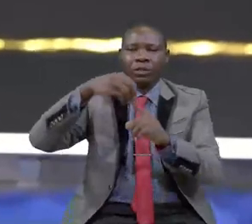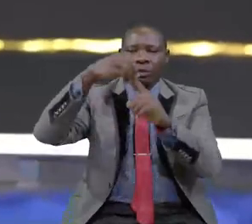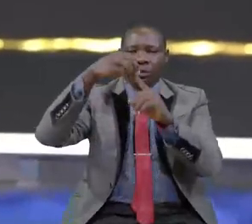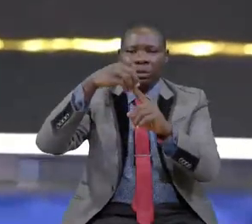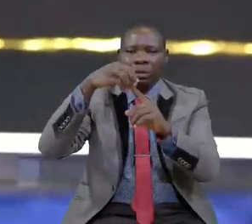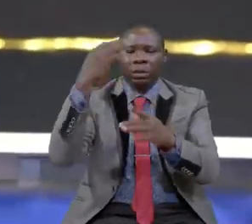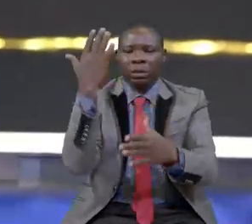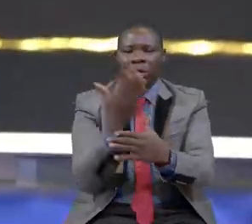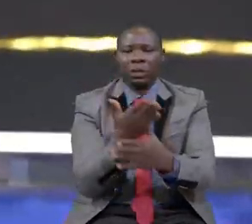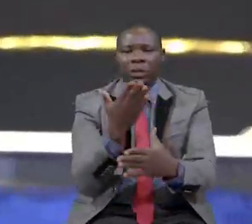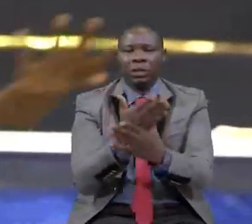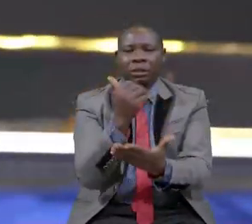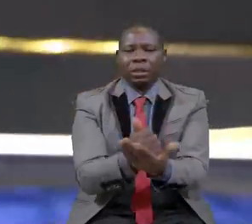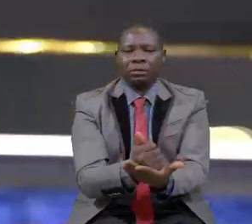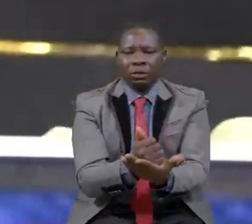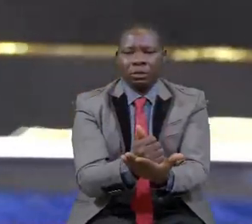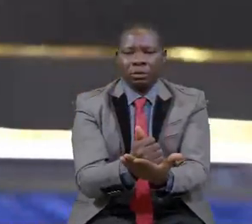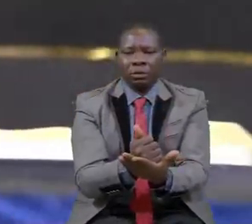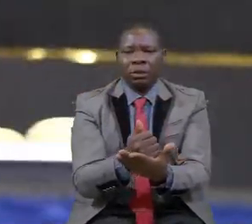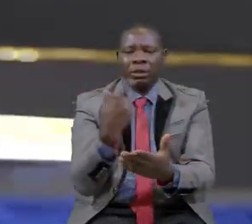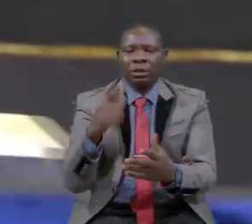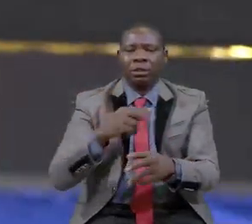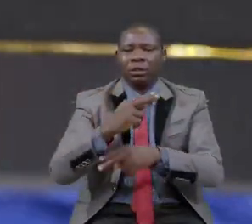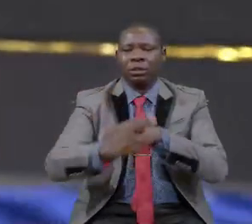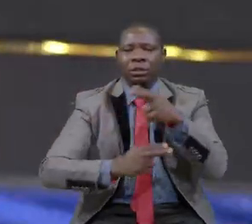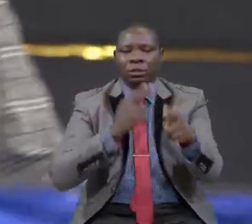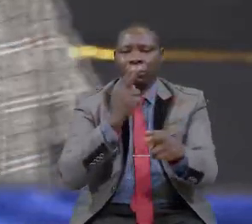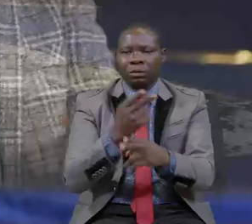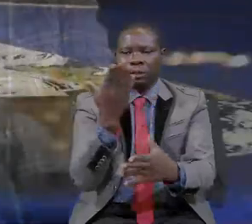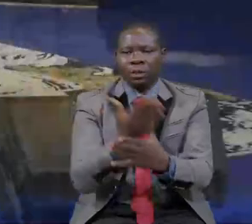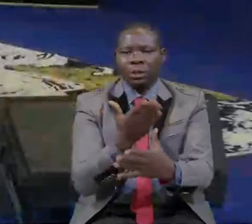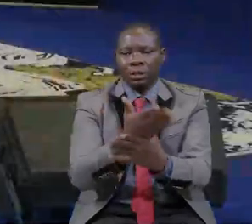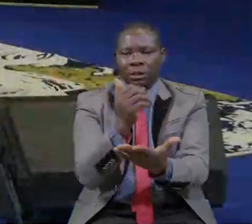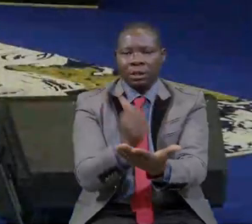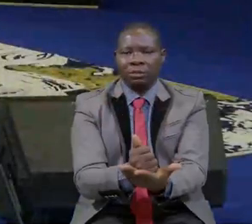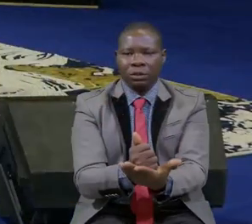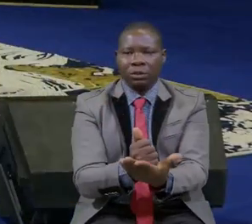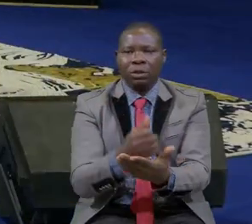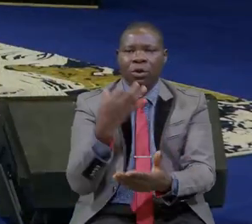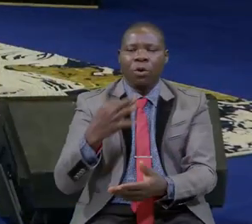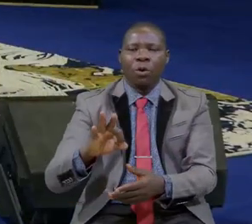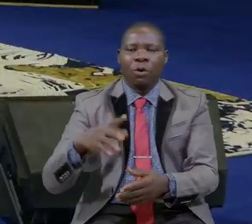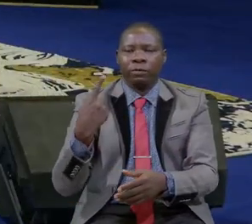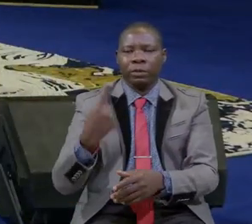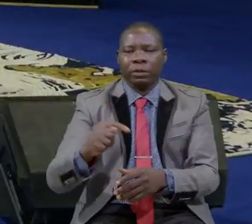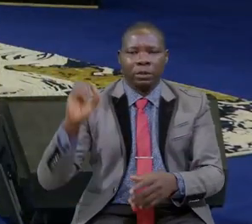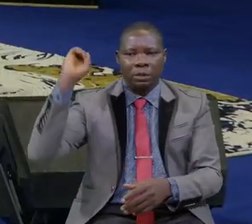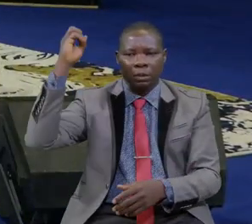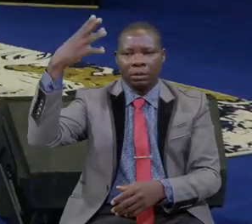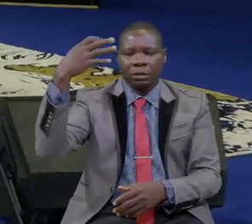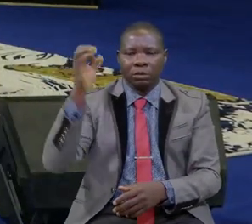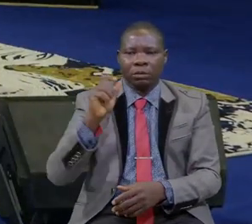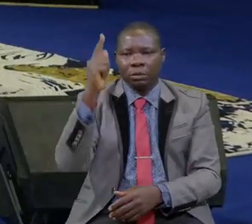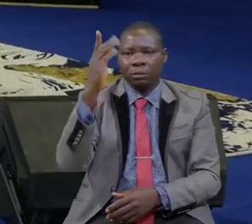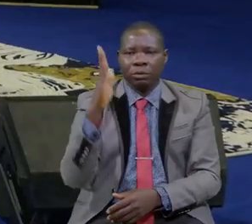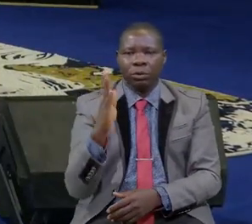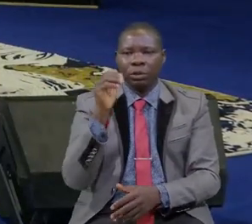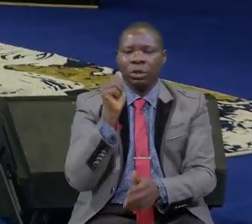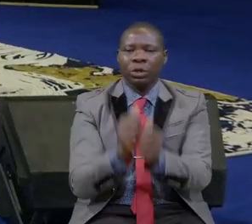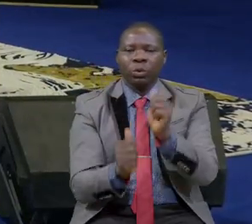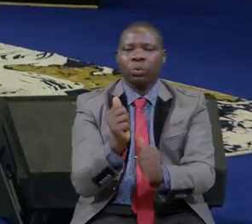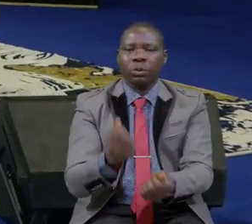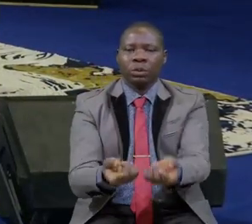intervention, the universal intervention of the grace of God, which comes